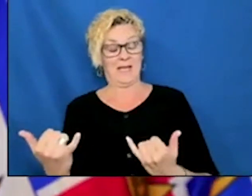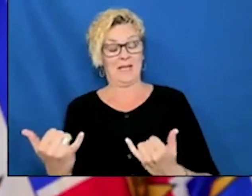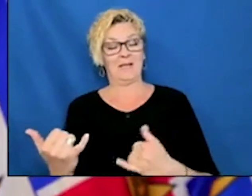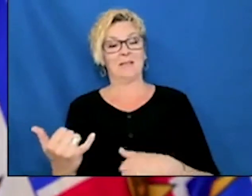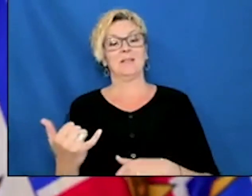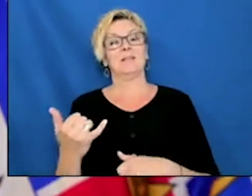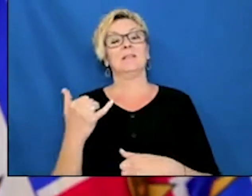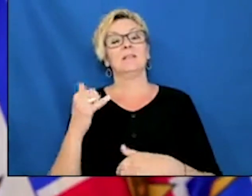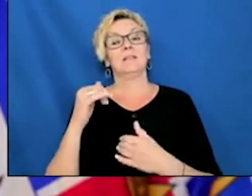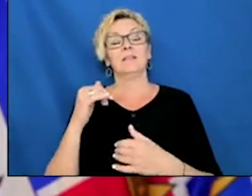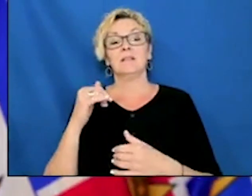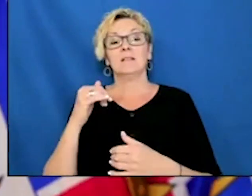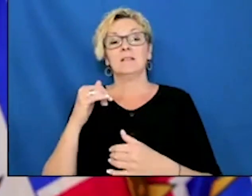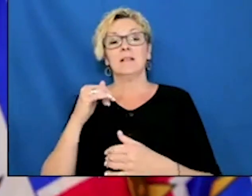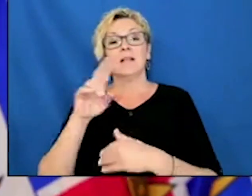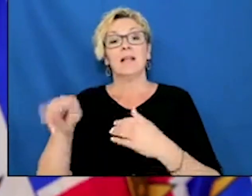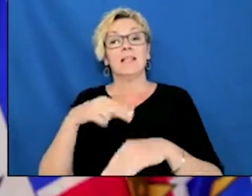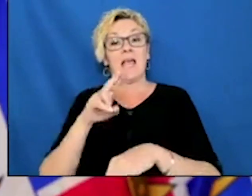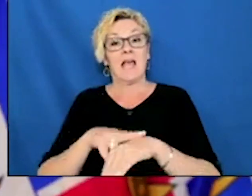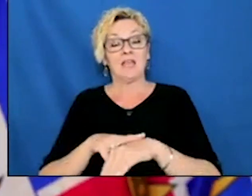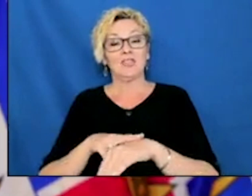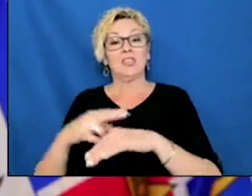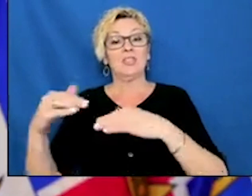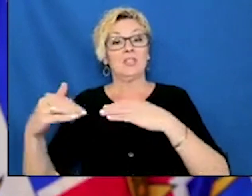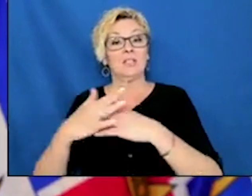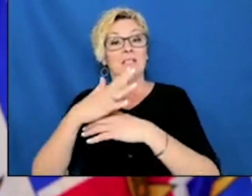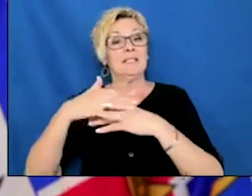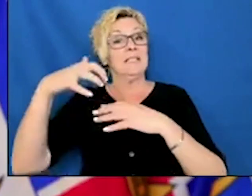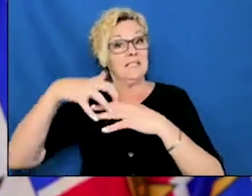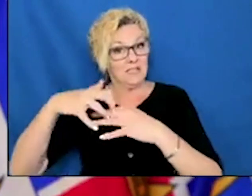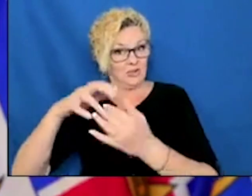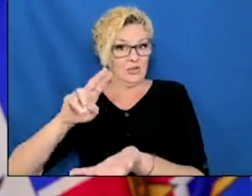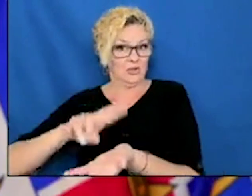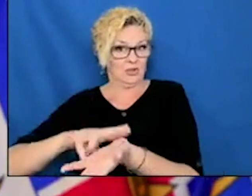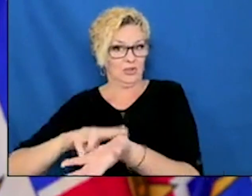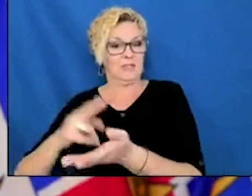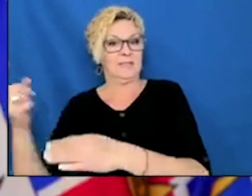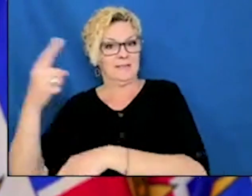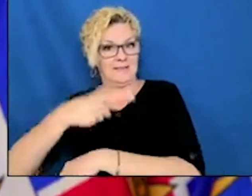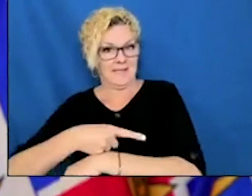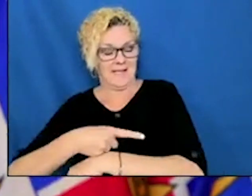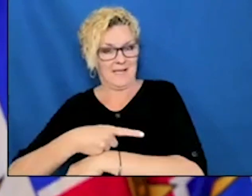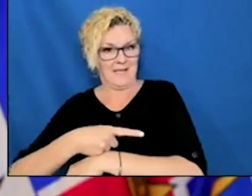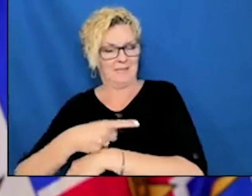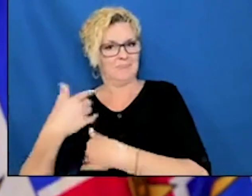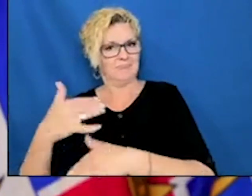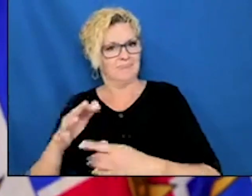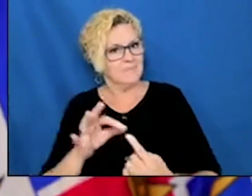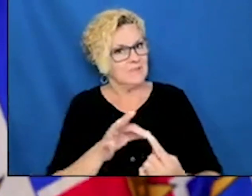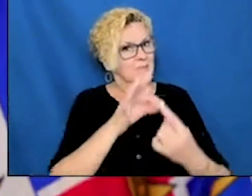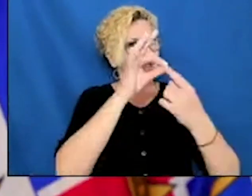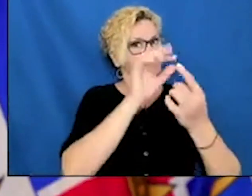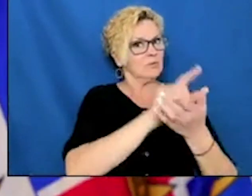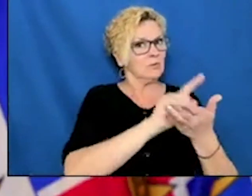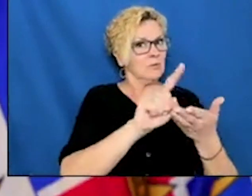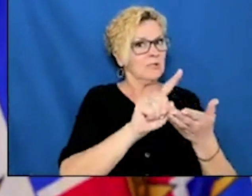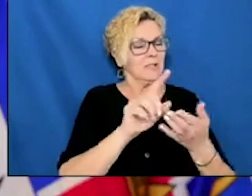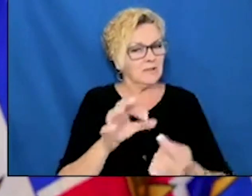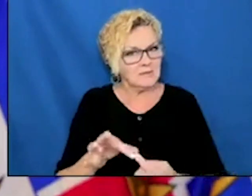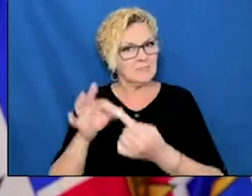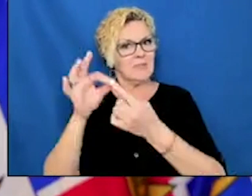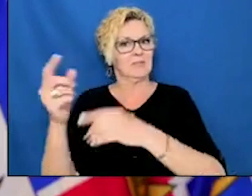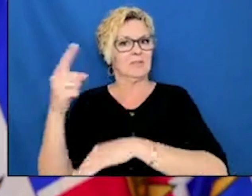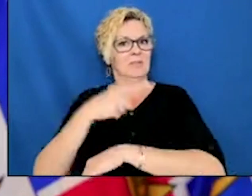the courage, and the compassion of all of my nursing colleagues who have been through so much in this past year, this